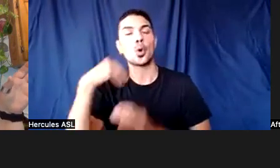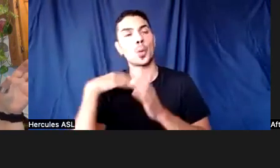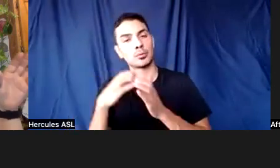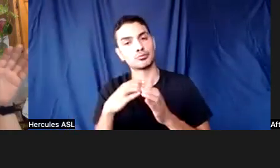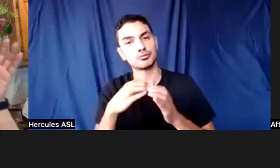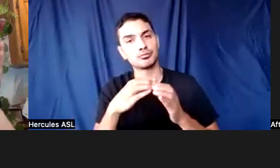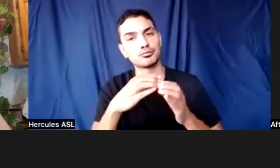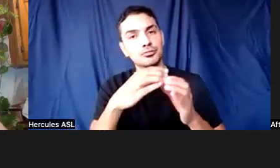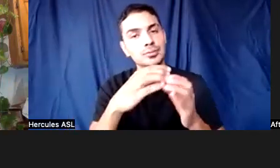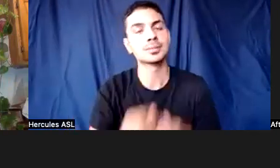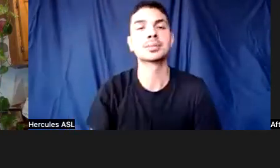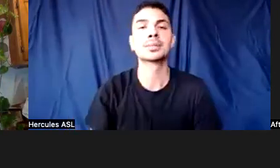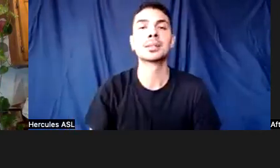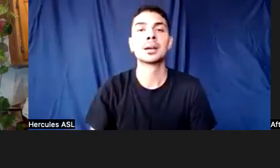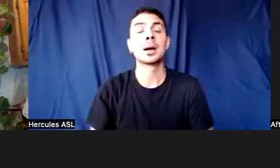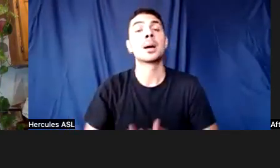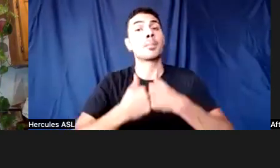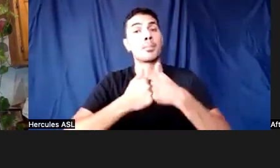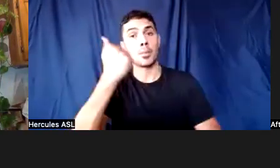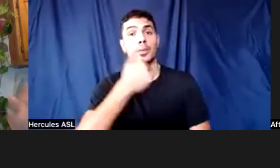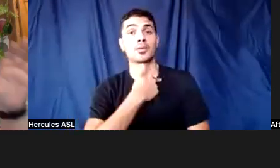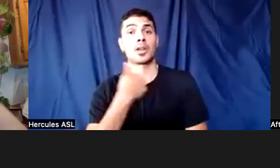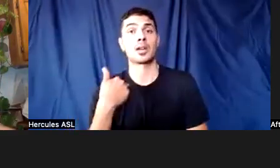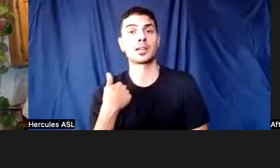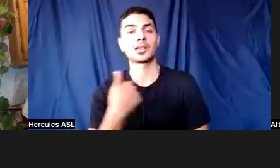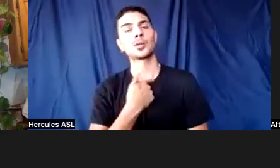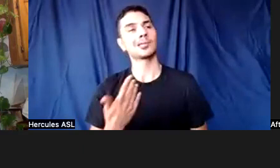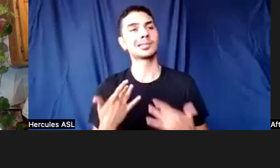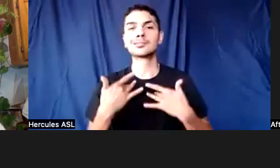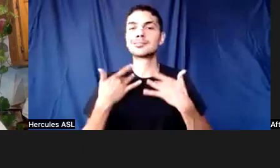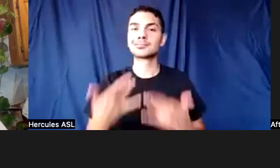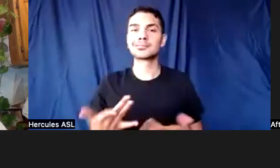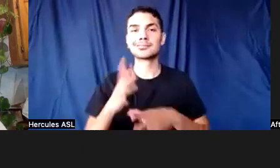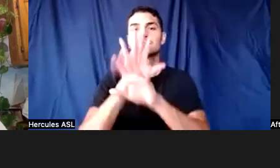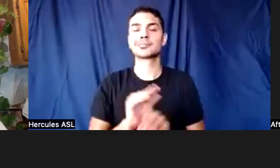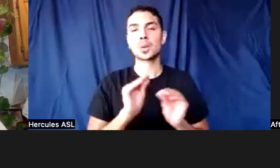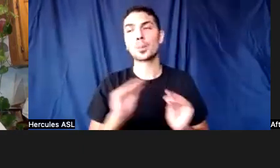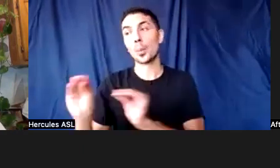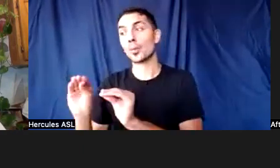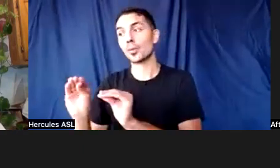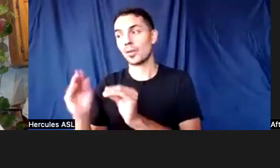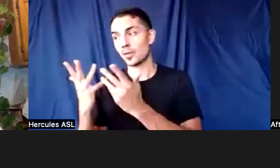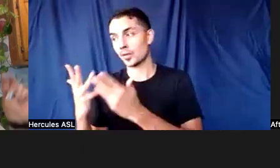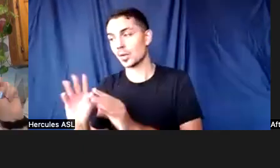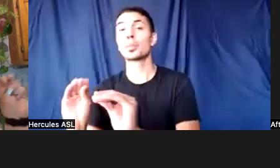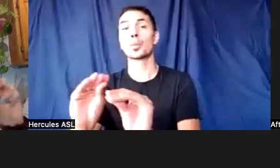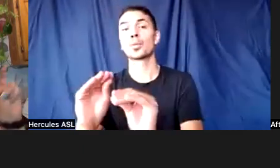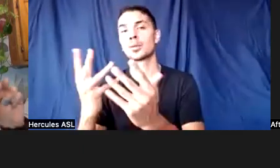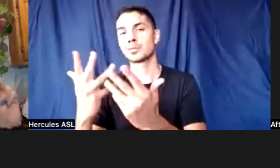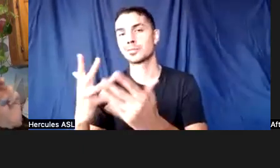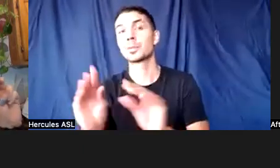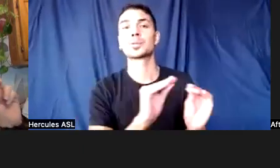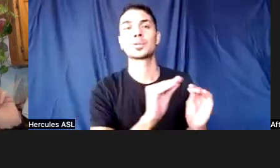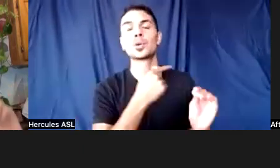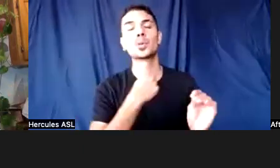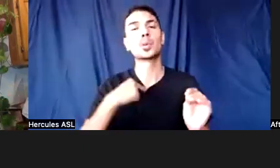most of us we move around. And so maybe we're not occupying the land in the